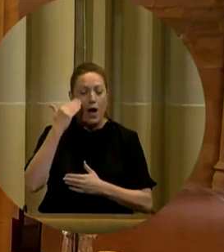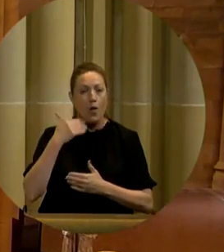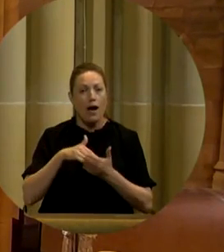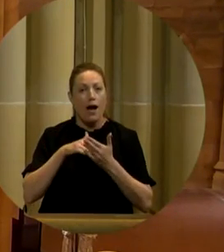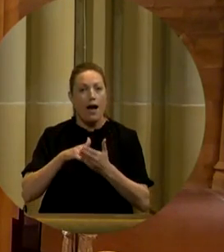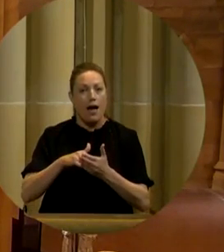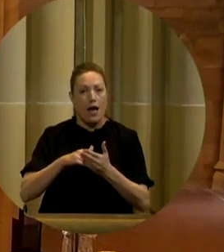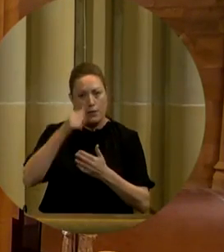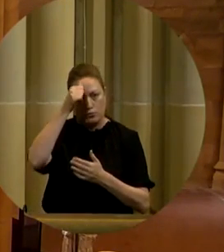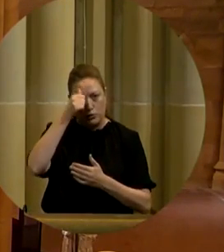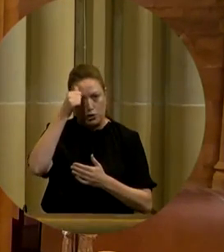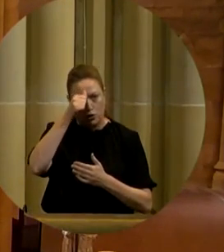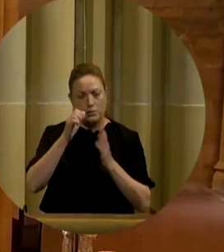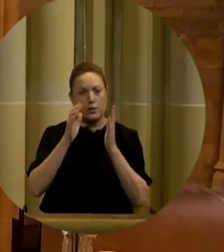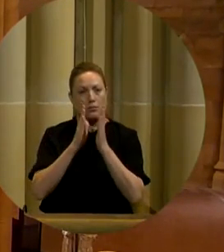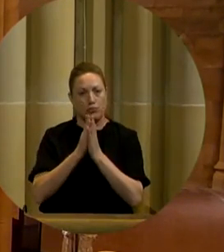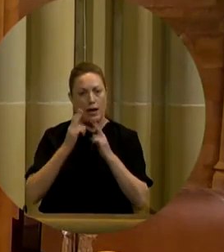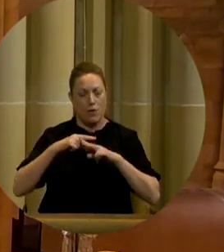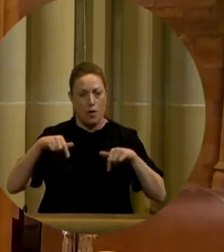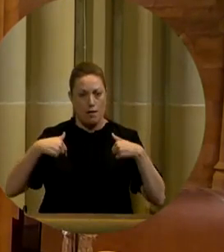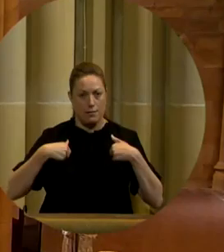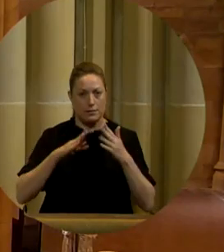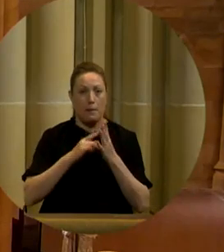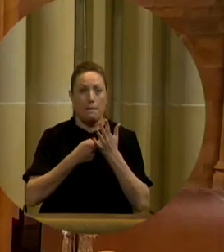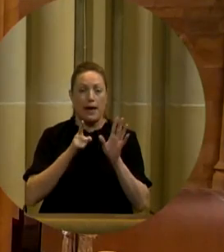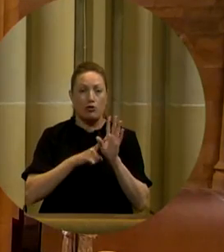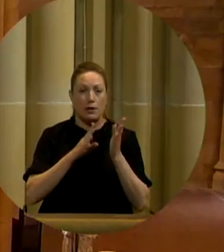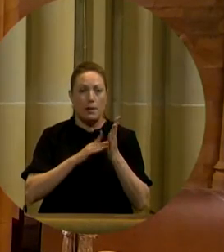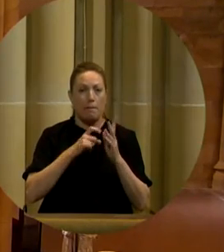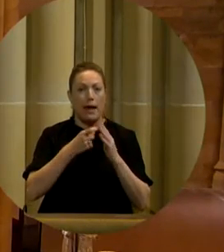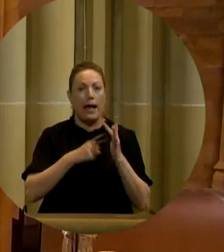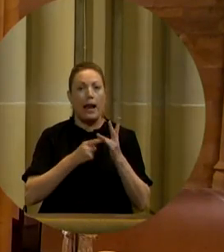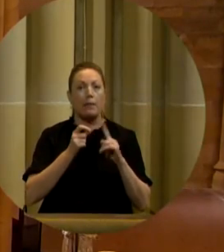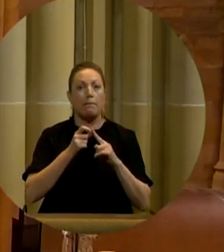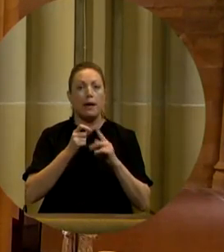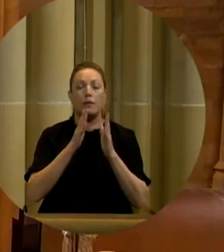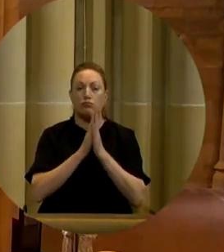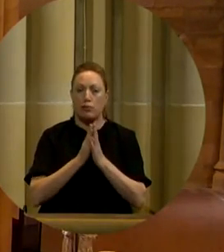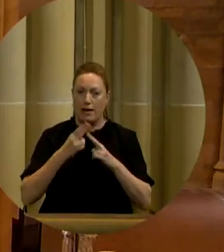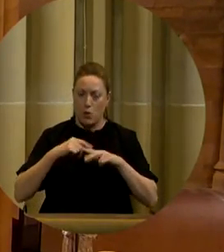Christians, pray for us. Saint Mary MacKillop, pray for us.